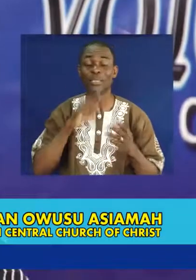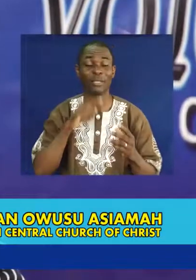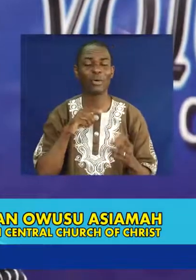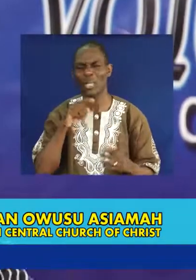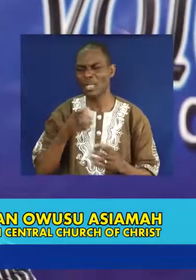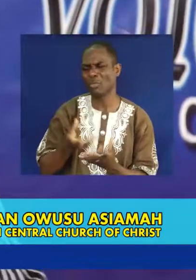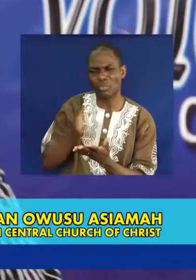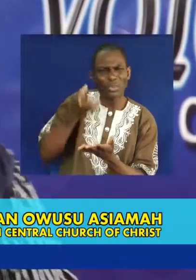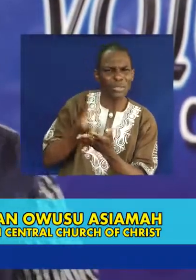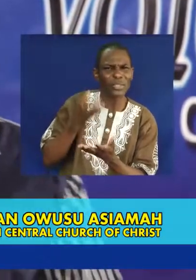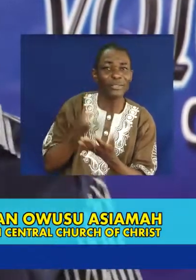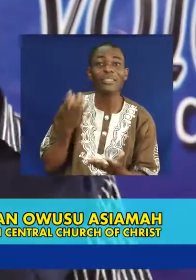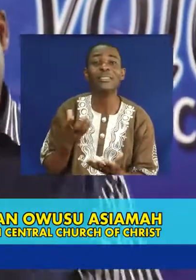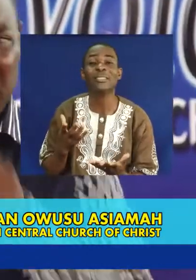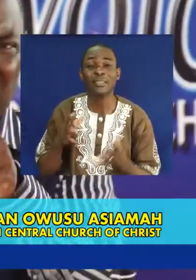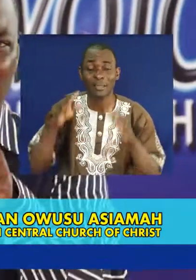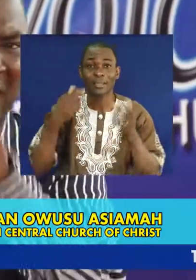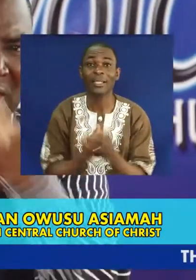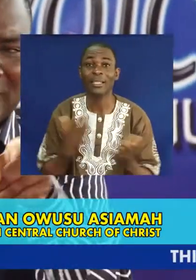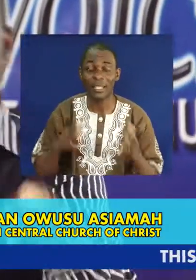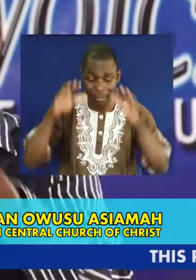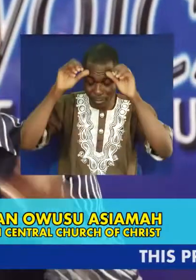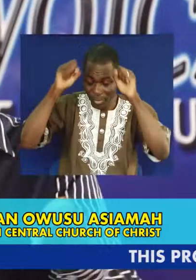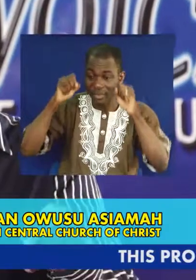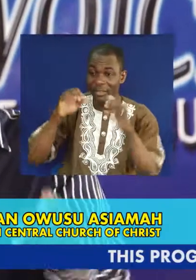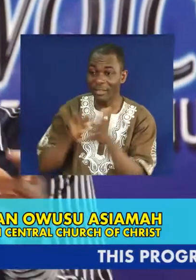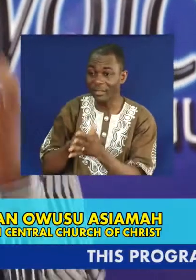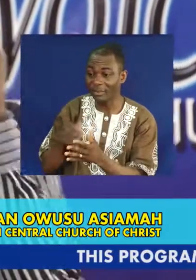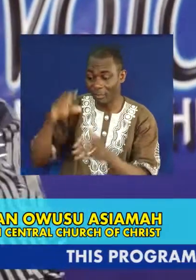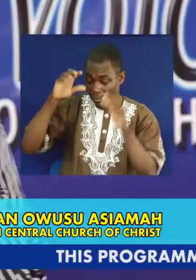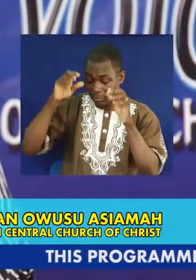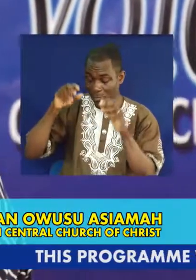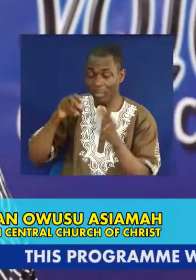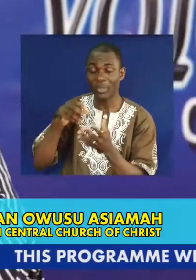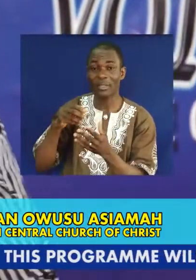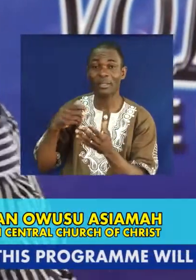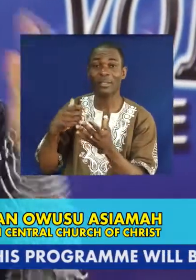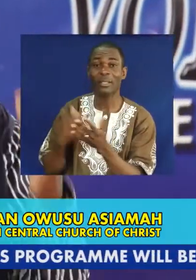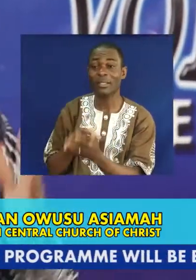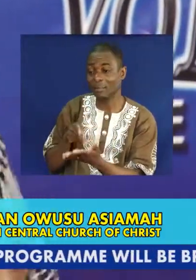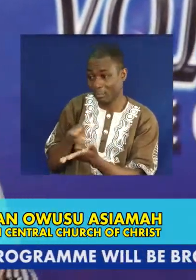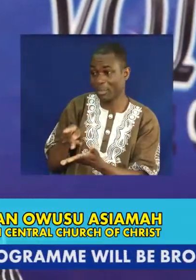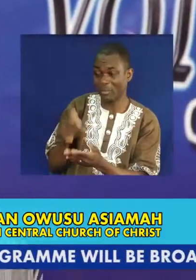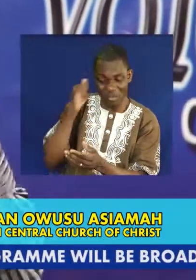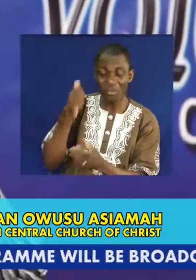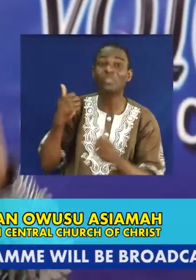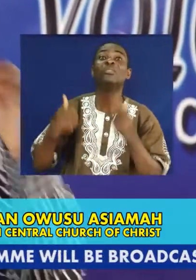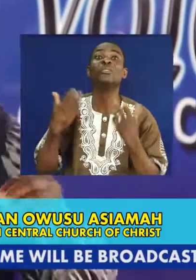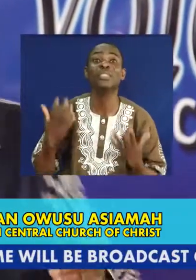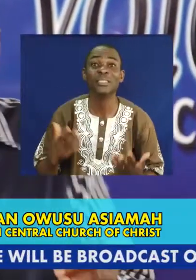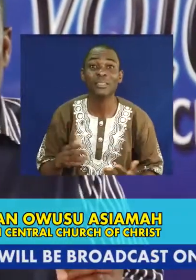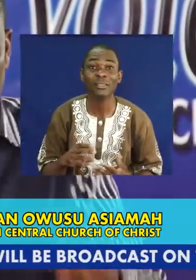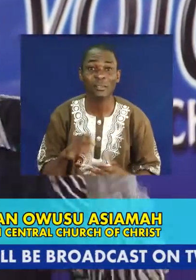wo so so se e be ye bi ato aso na me ne wo ye nim sa na mane man sa ya ma party some politics e di enti asem wo ye